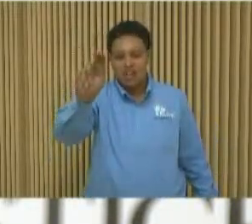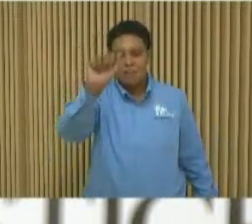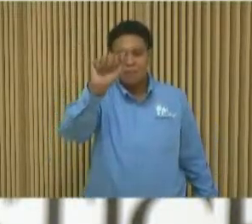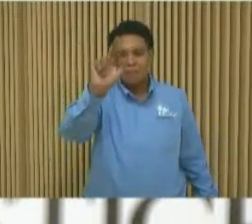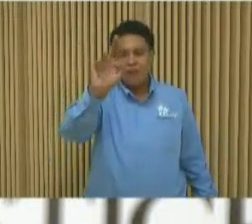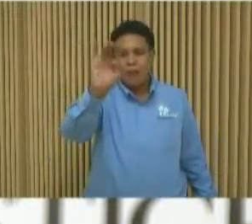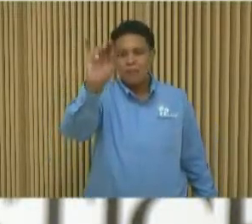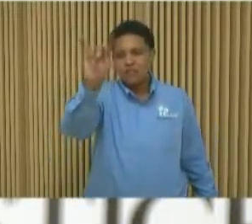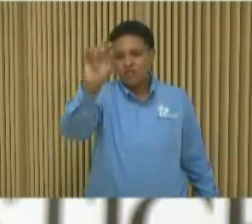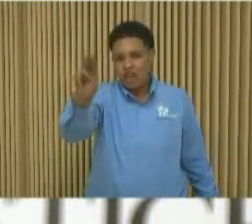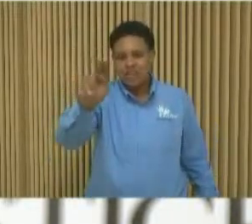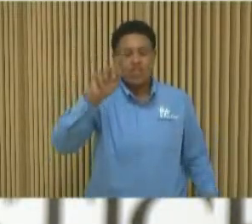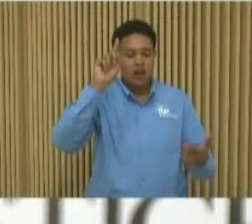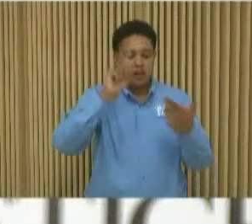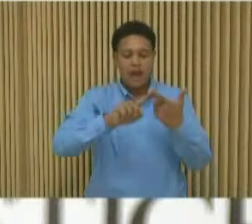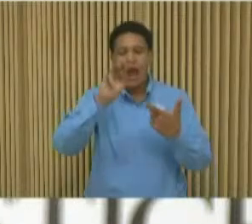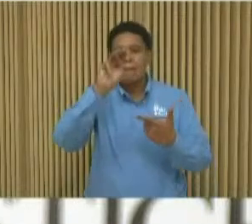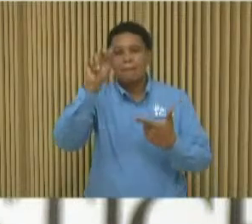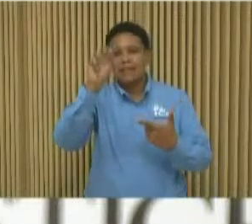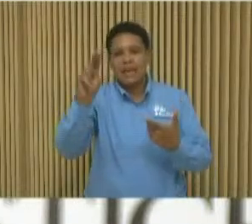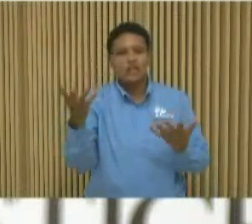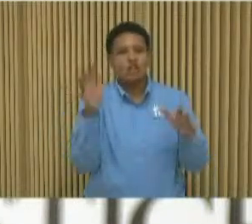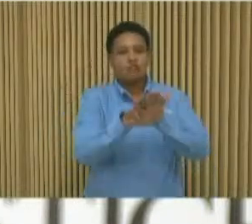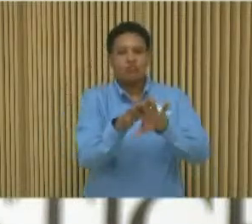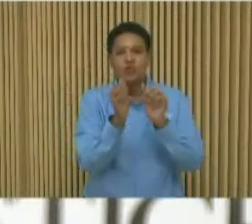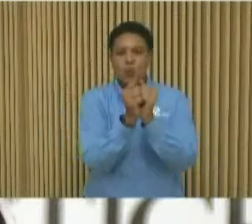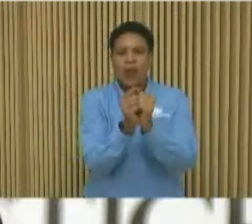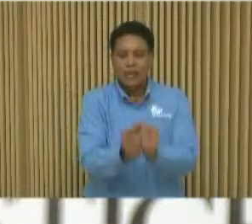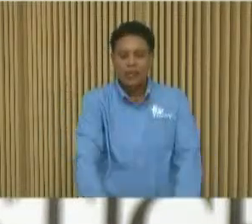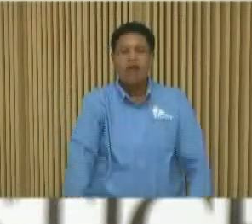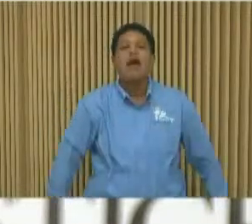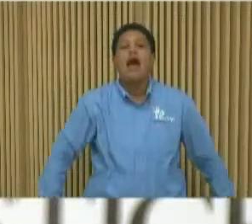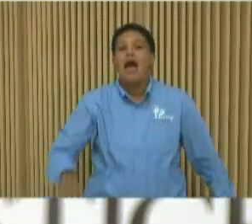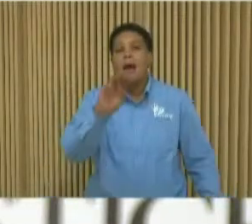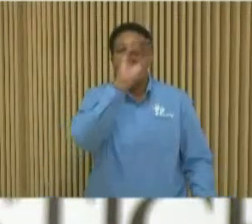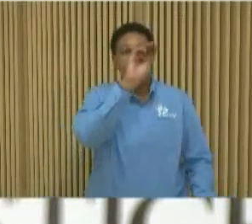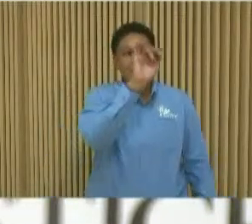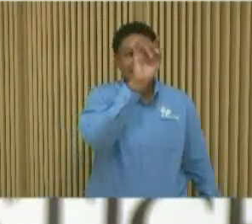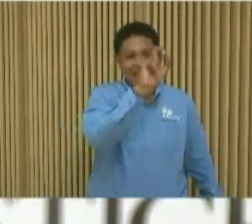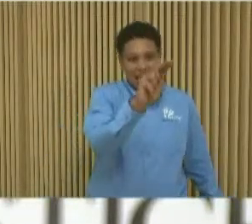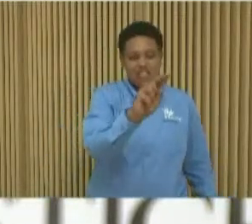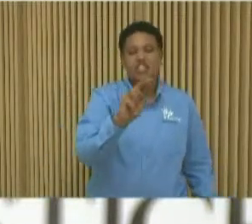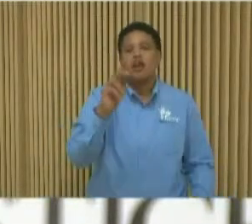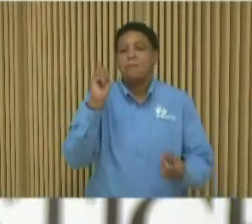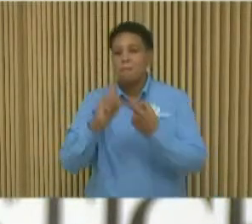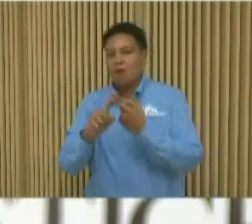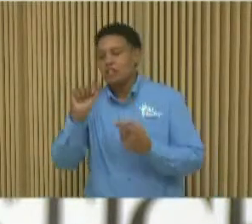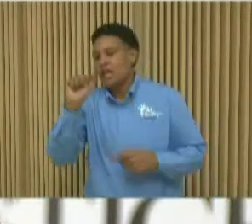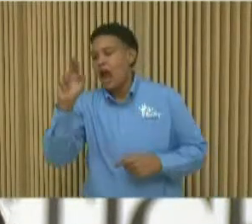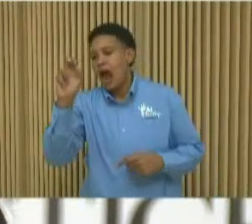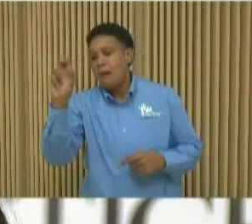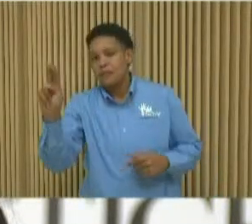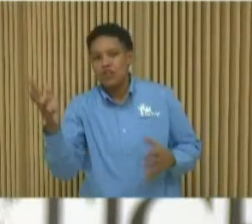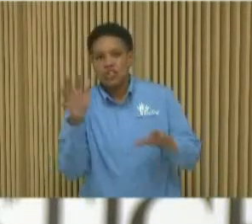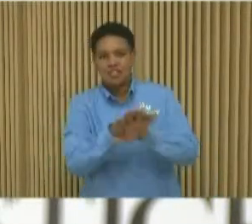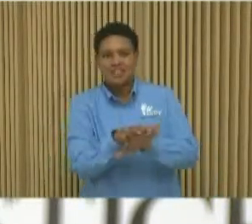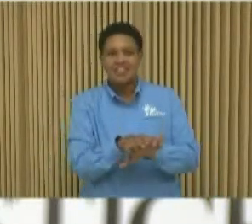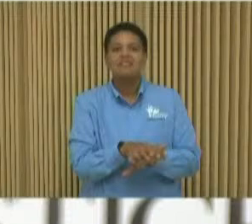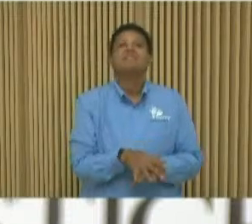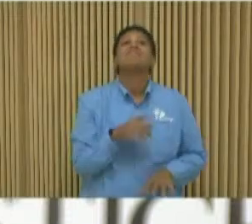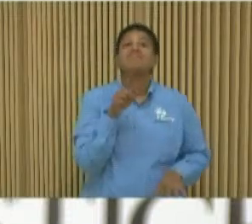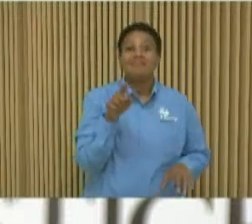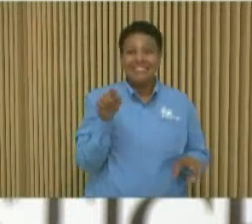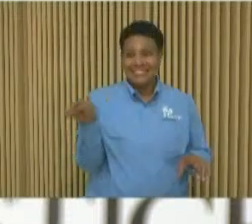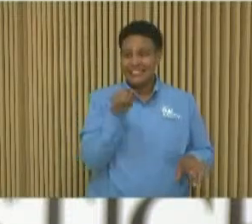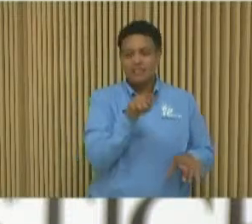and mediation combined, or mediation and arbitration combined. Arbitration and mediation are different in